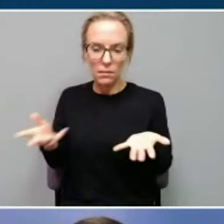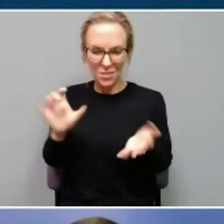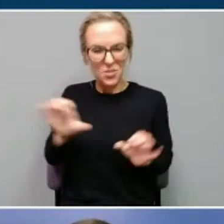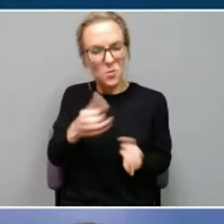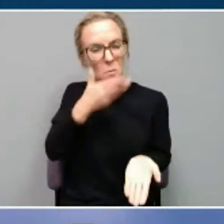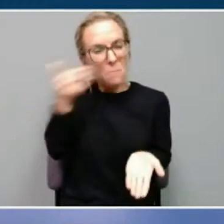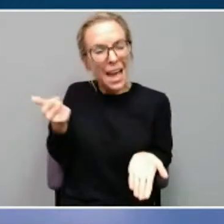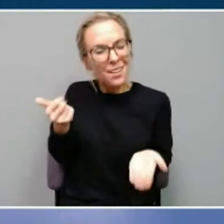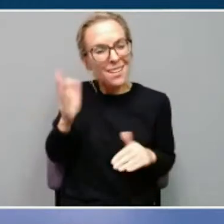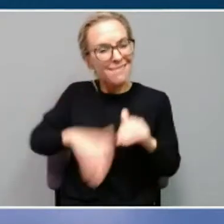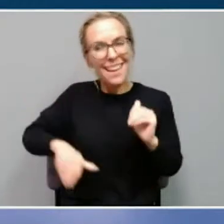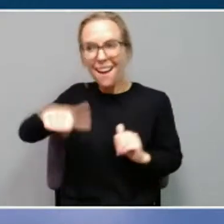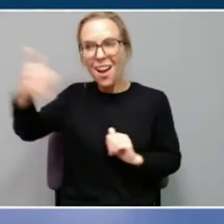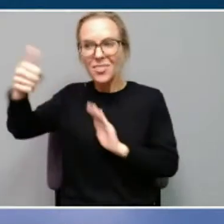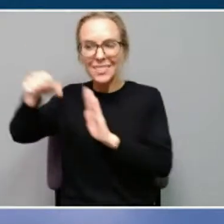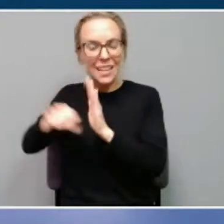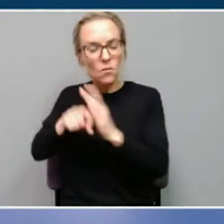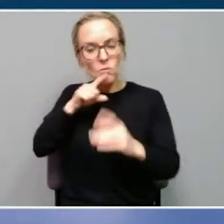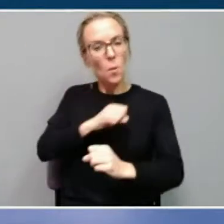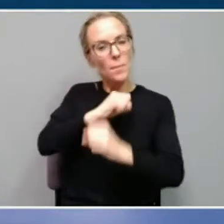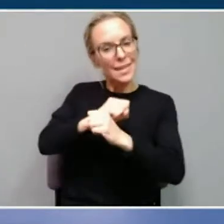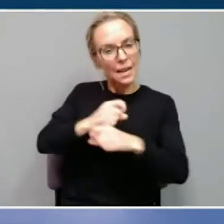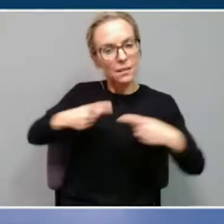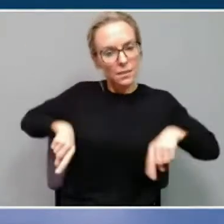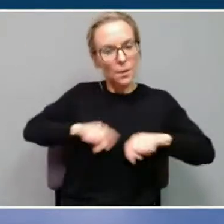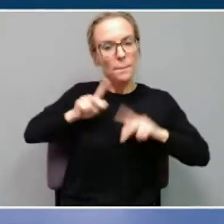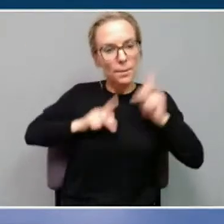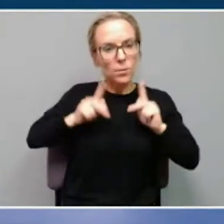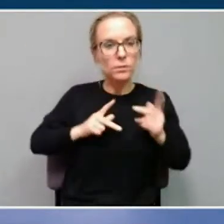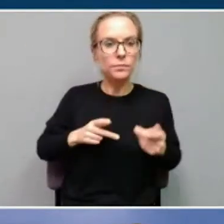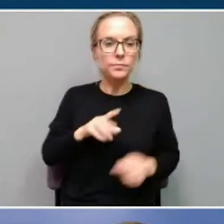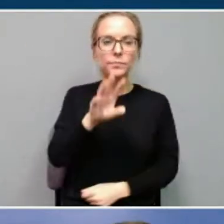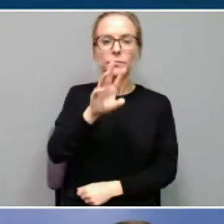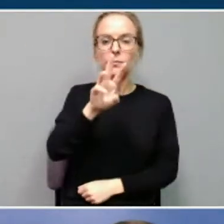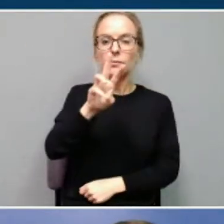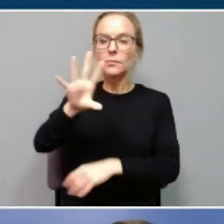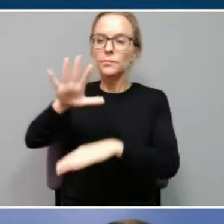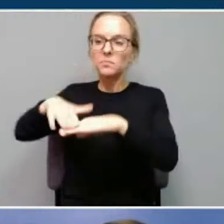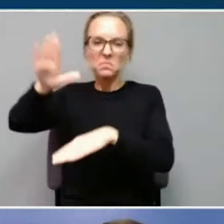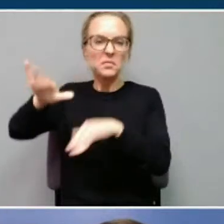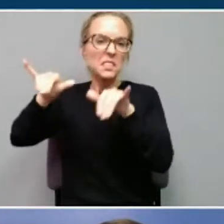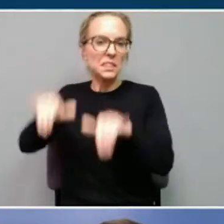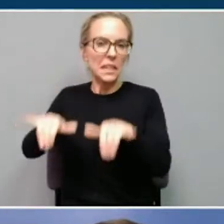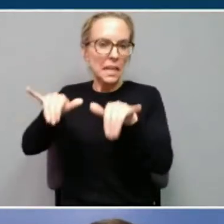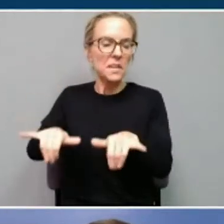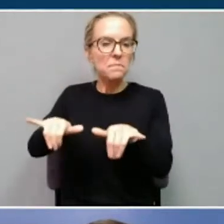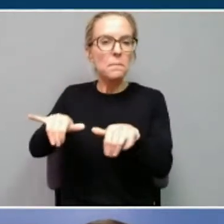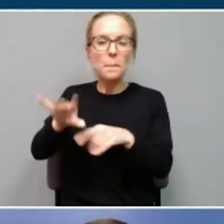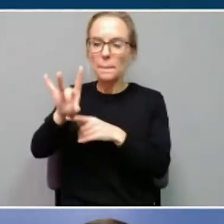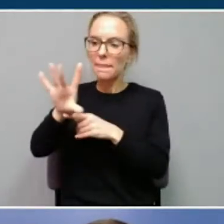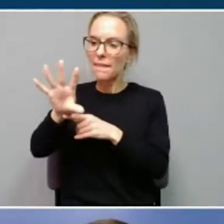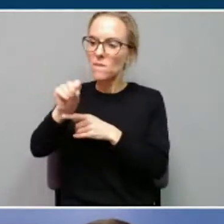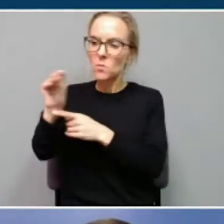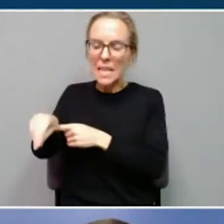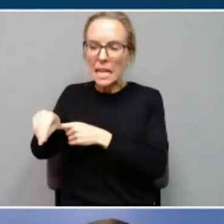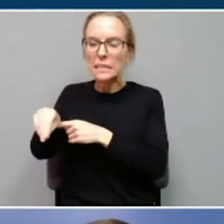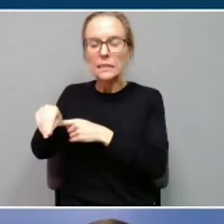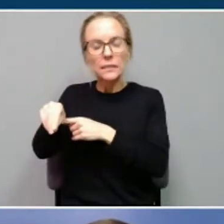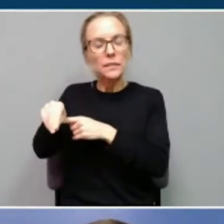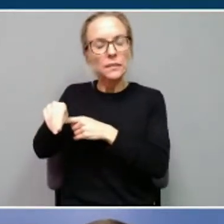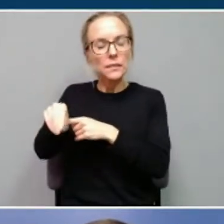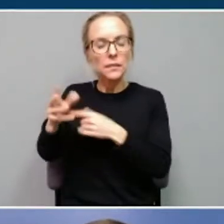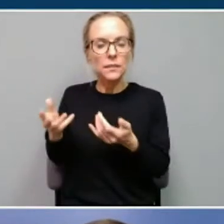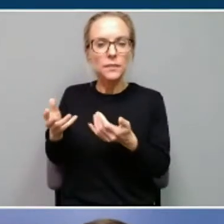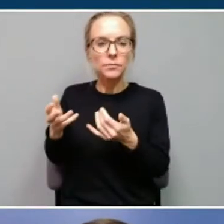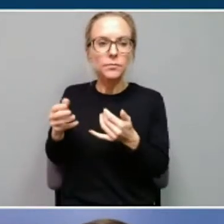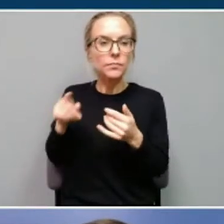anybody else if we want to protect our people. 65 and up, still the same. It's harder to move from 85%. But remember, these are